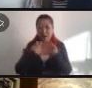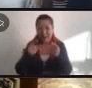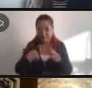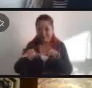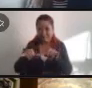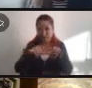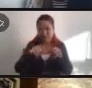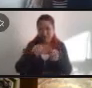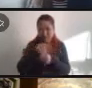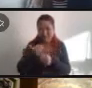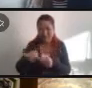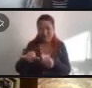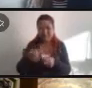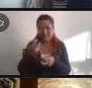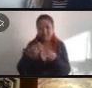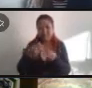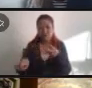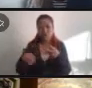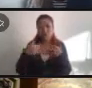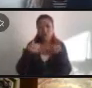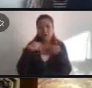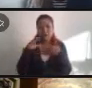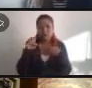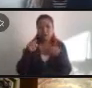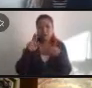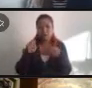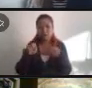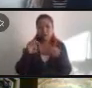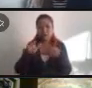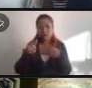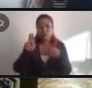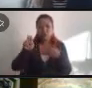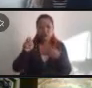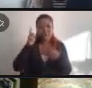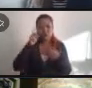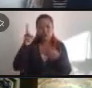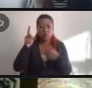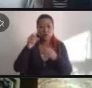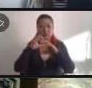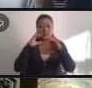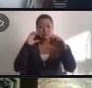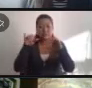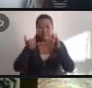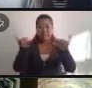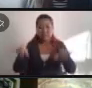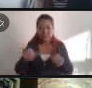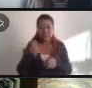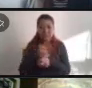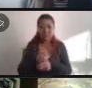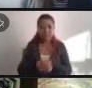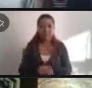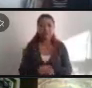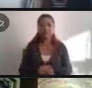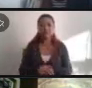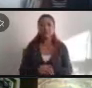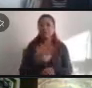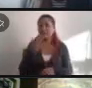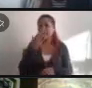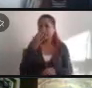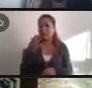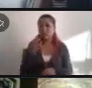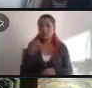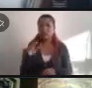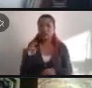short arm centrifuge on a space station or something. Thank you. And Mr. Francisco, could you explain the